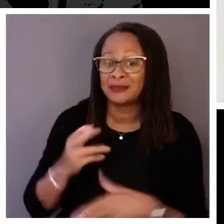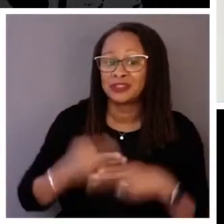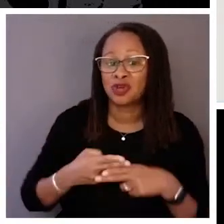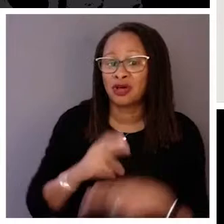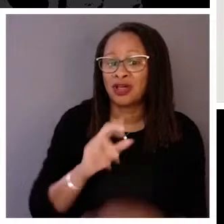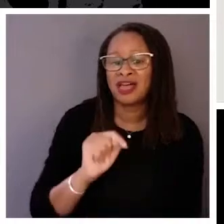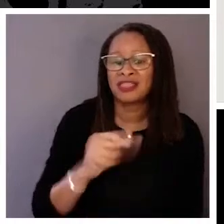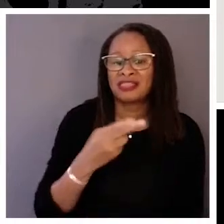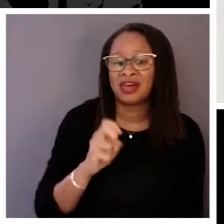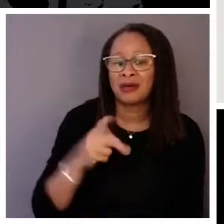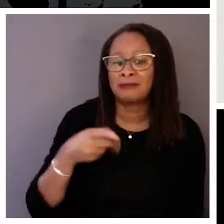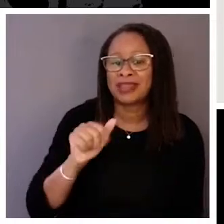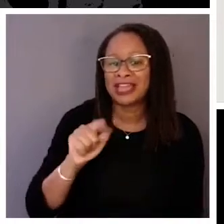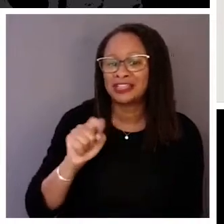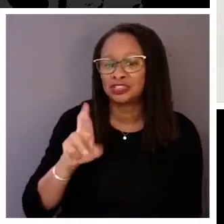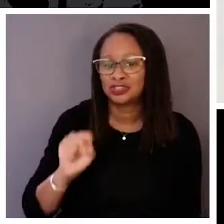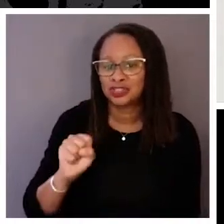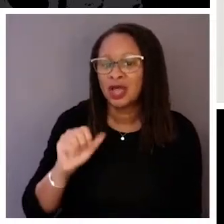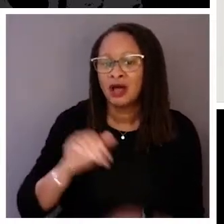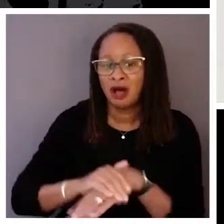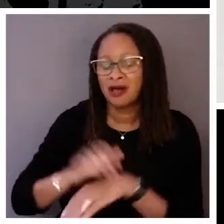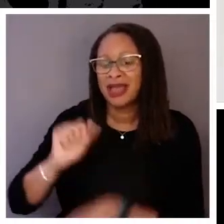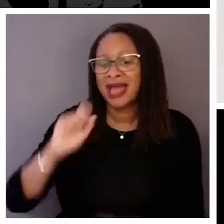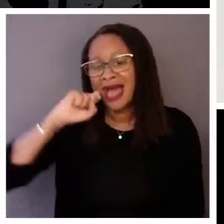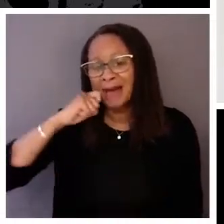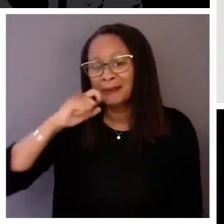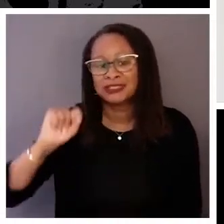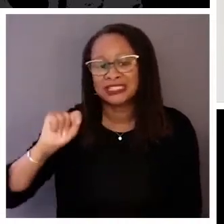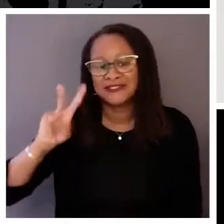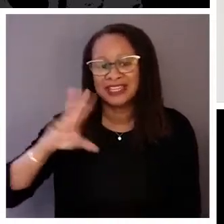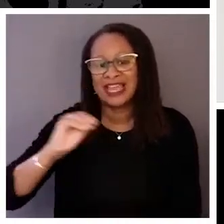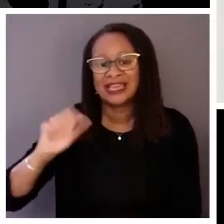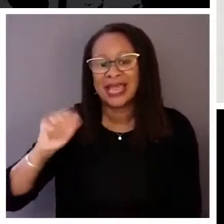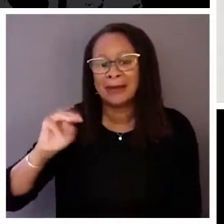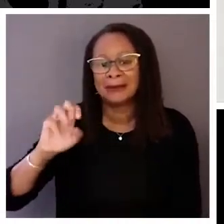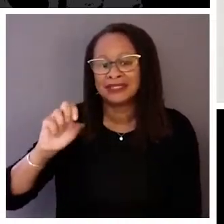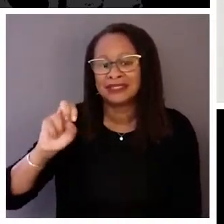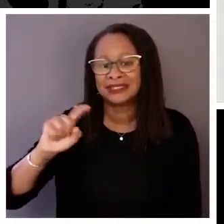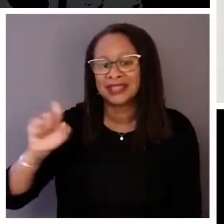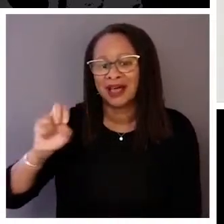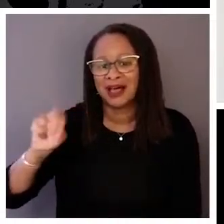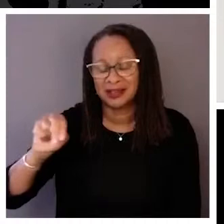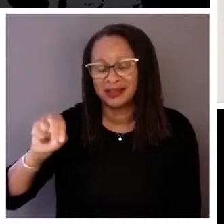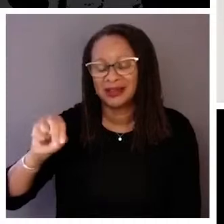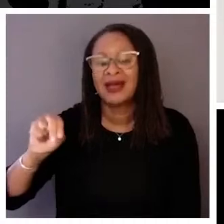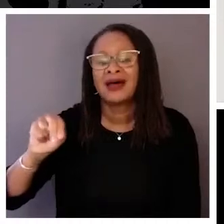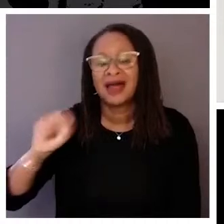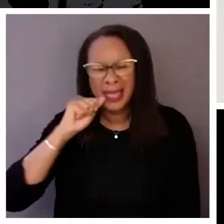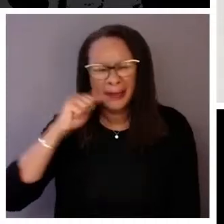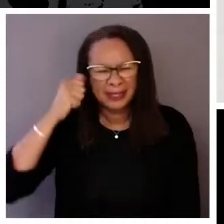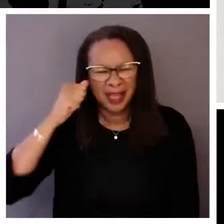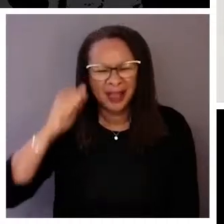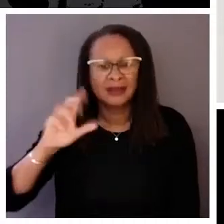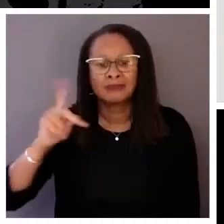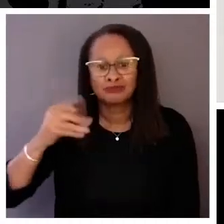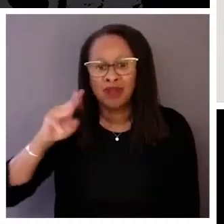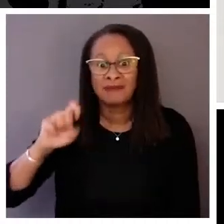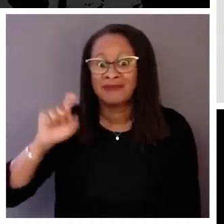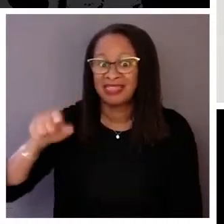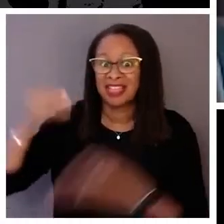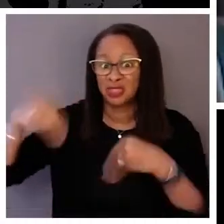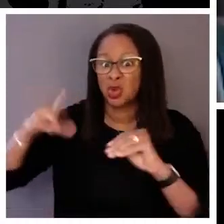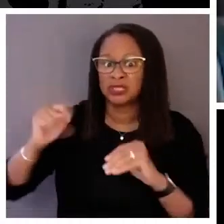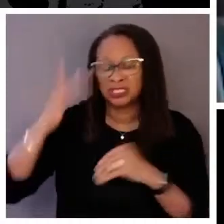The Planters on Apple TV and Amazon Prime, and I don't know where else it is, but they sold it actually, and it's a brilliant